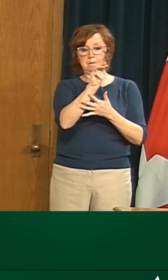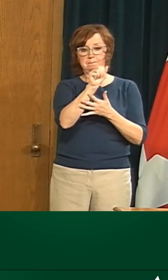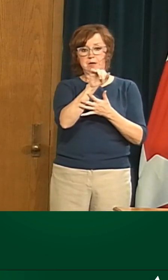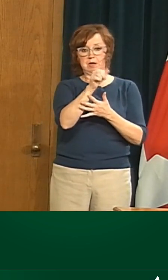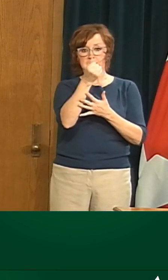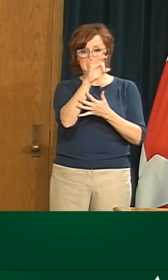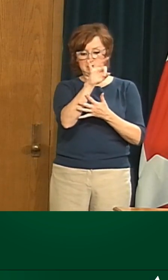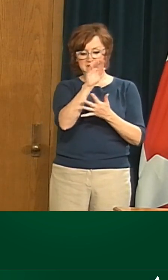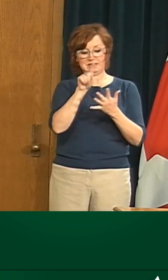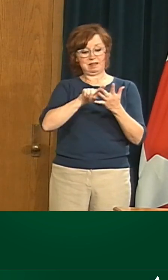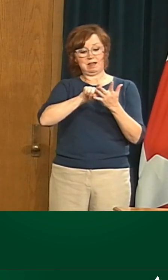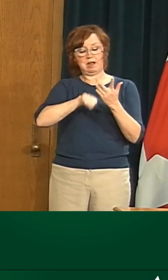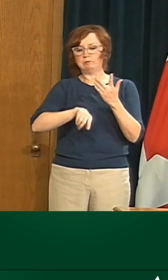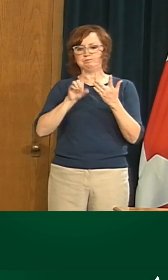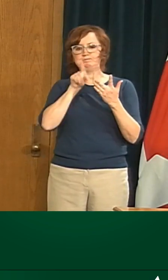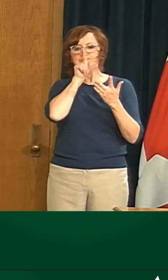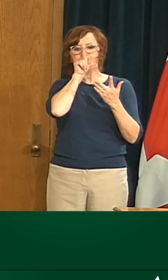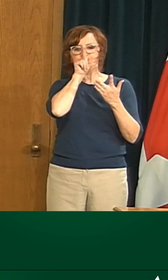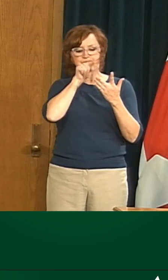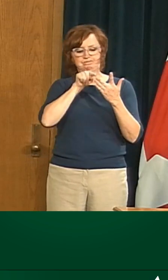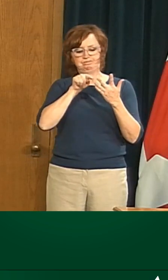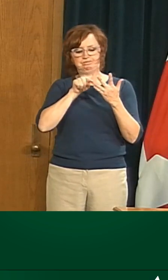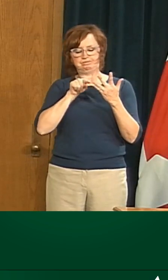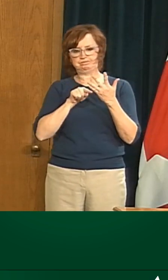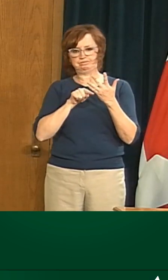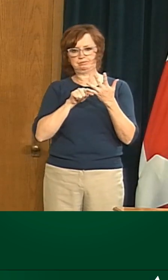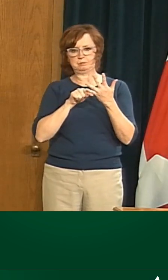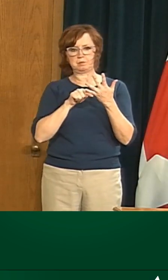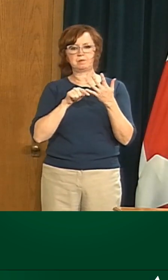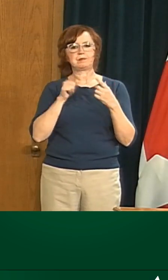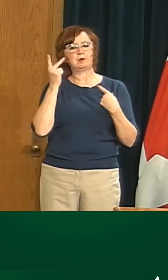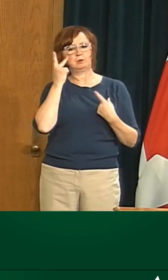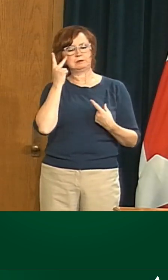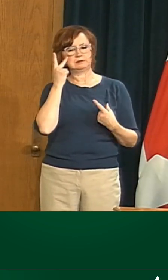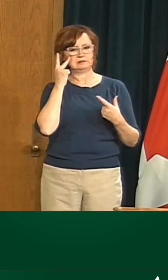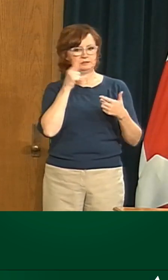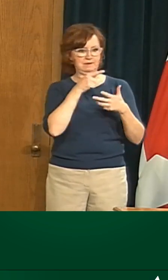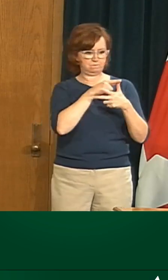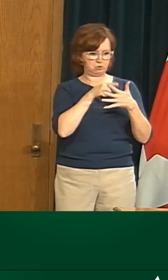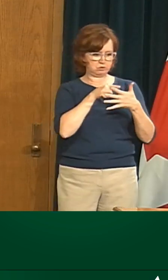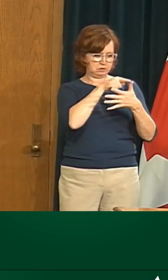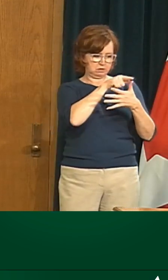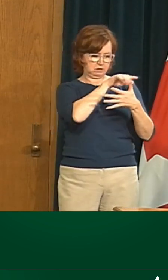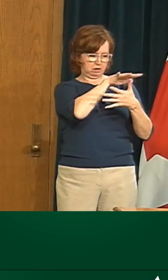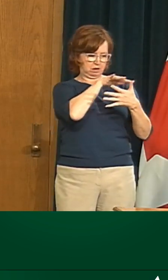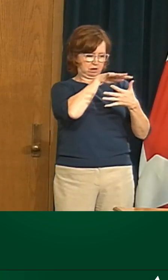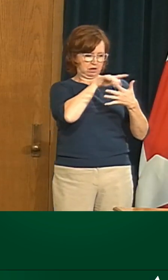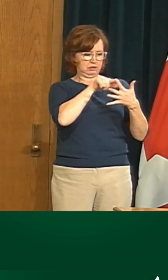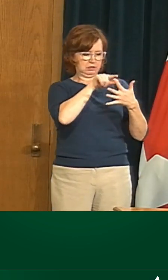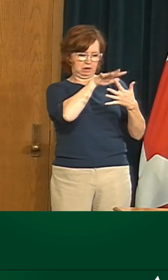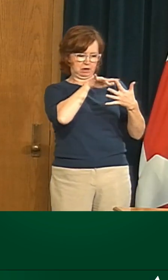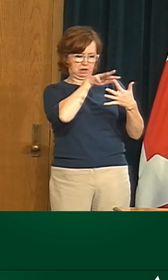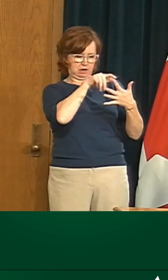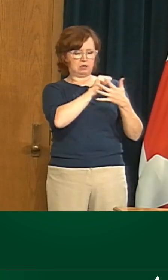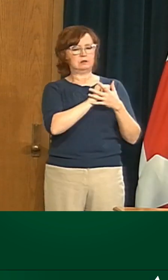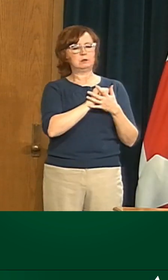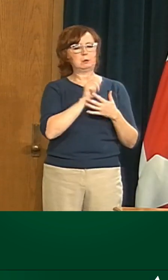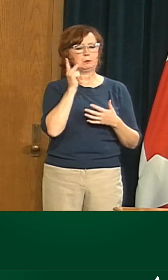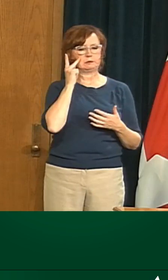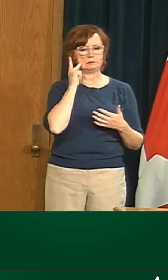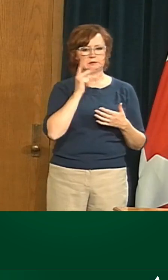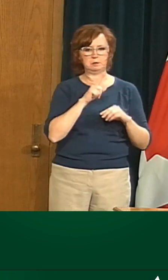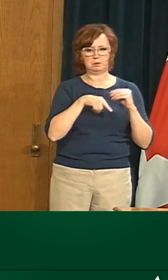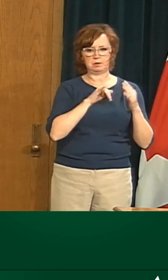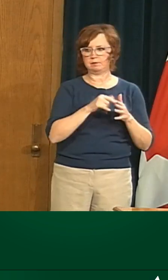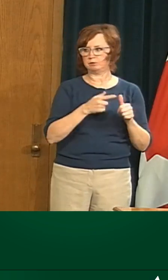dates will be determined by the results that we see as we step into this area of reopening businesses and services in the